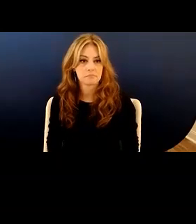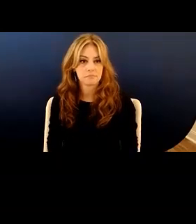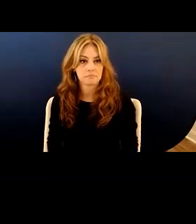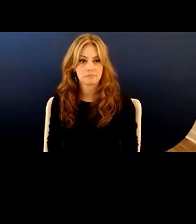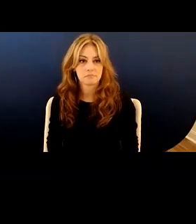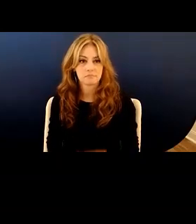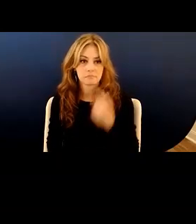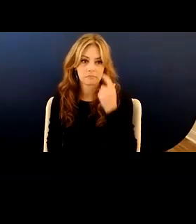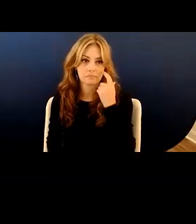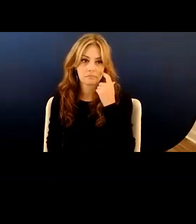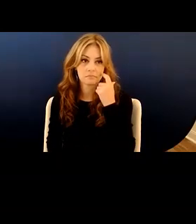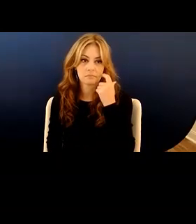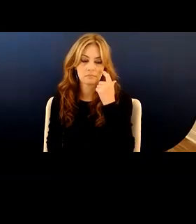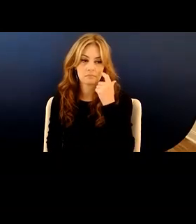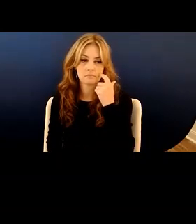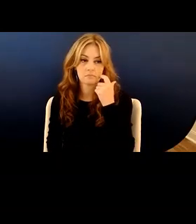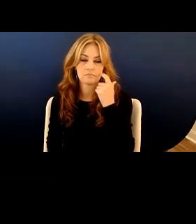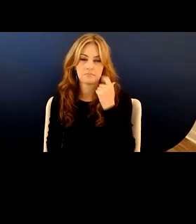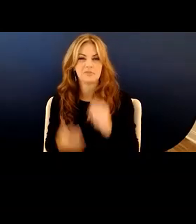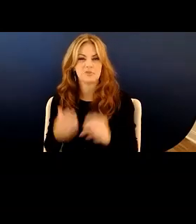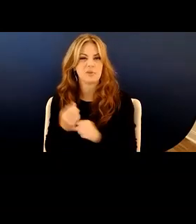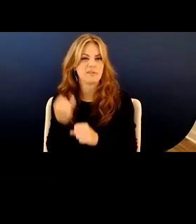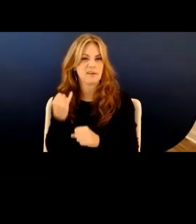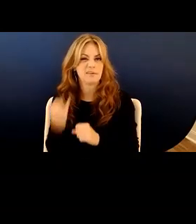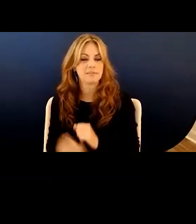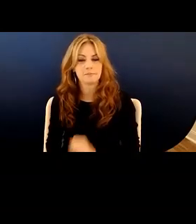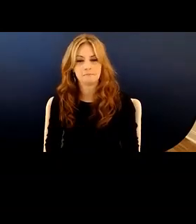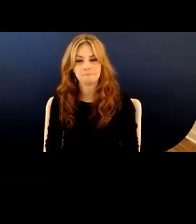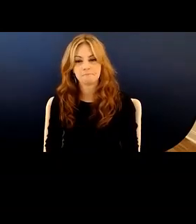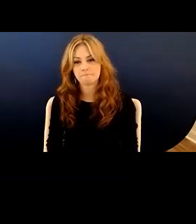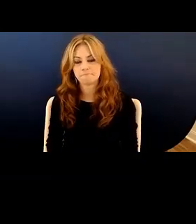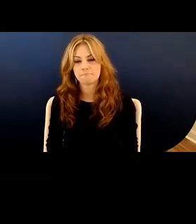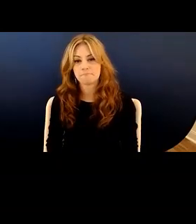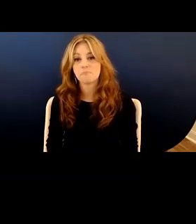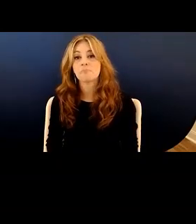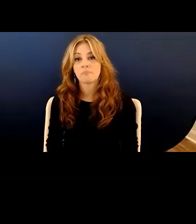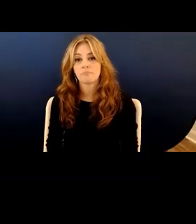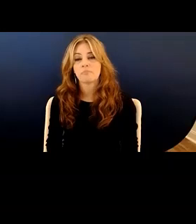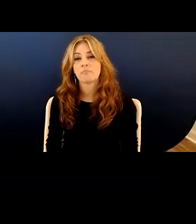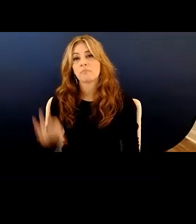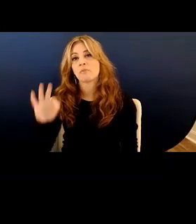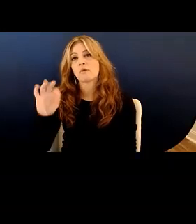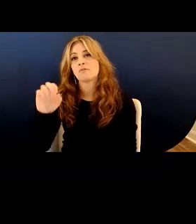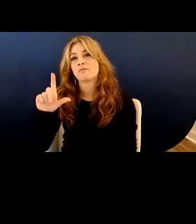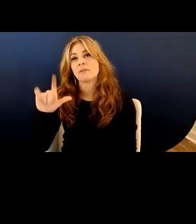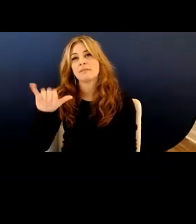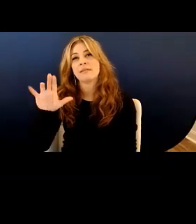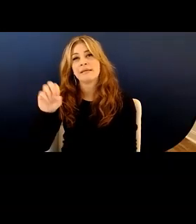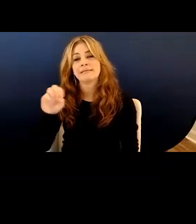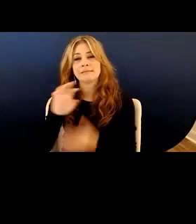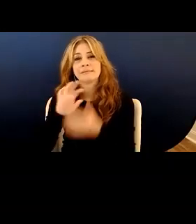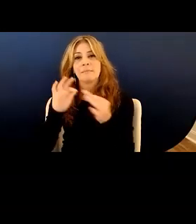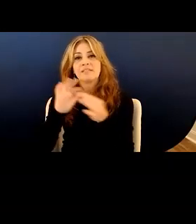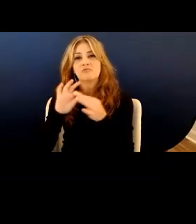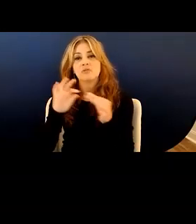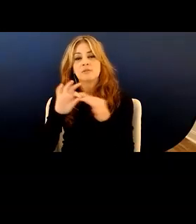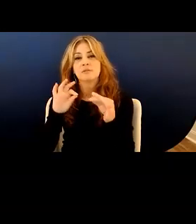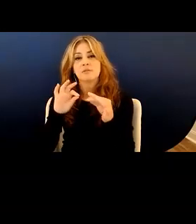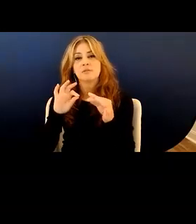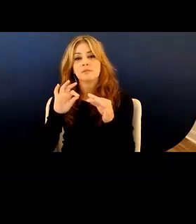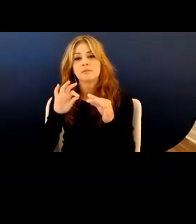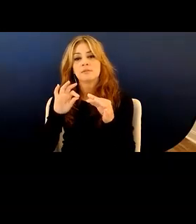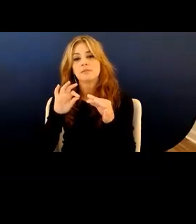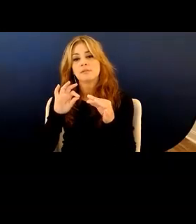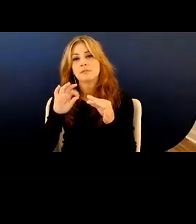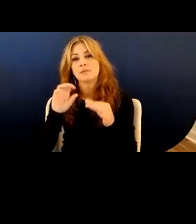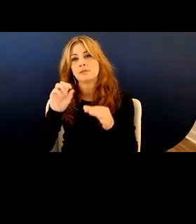And you get the idea there. Felice mentioned the synchronous